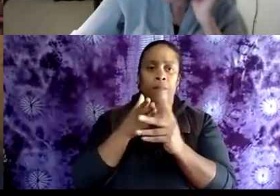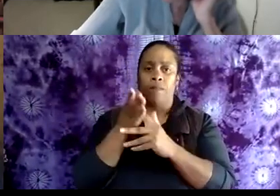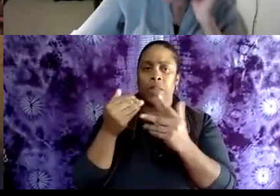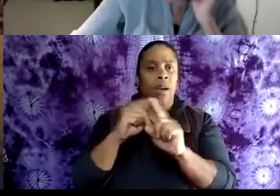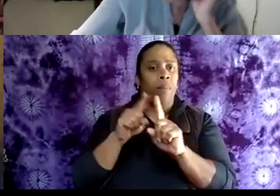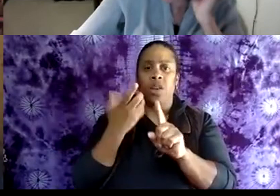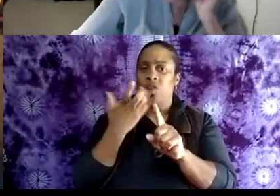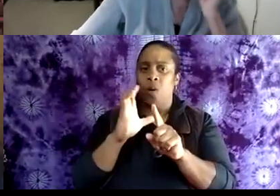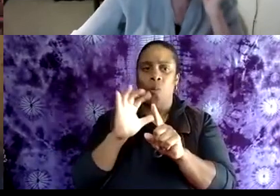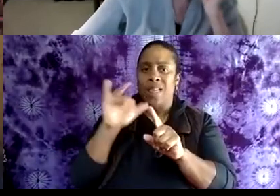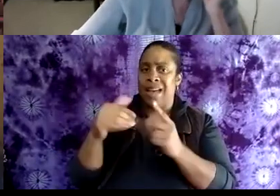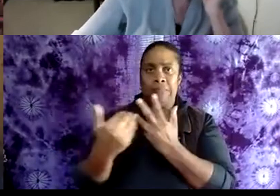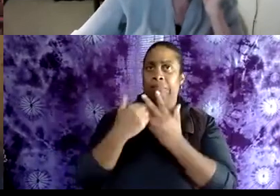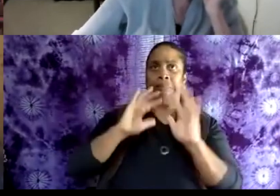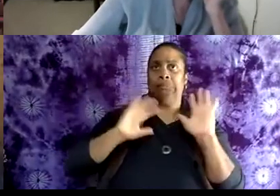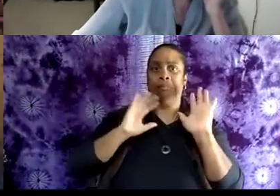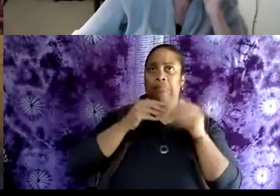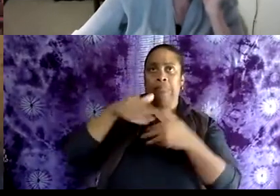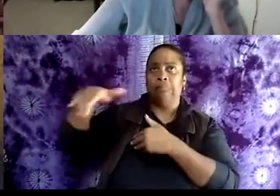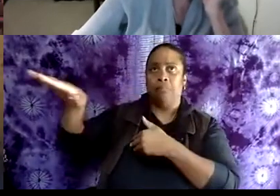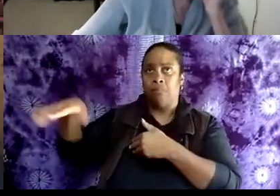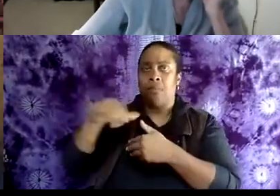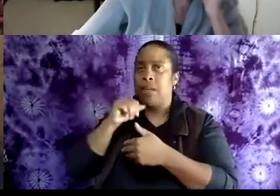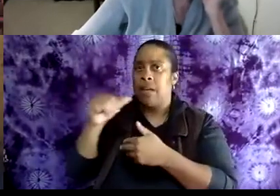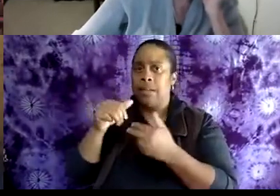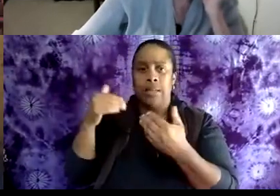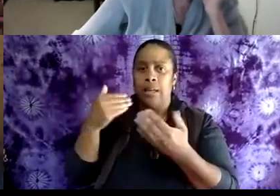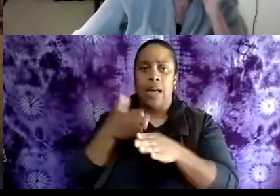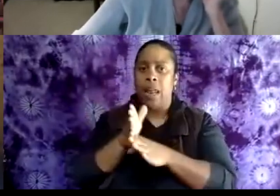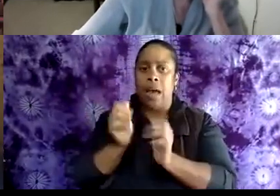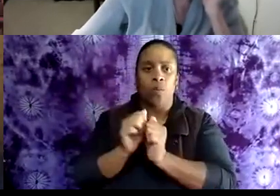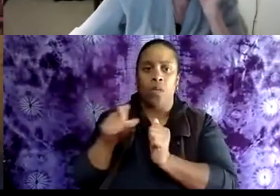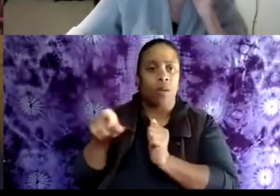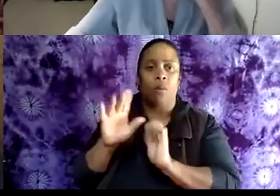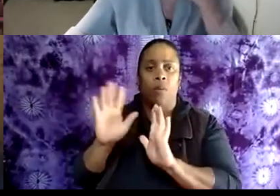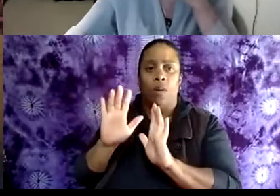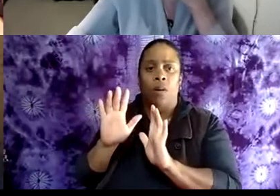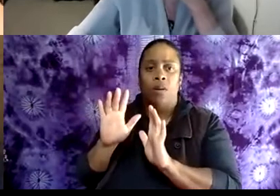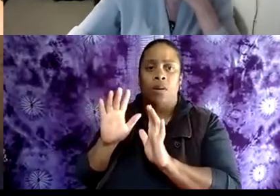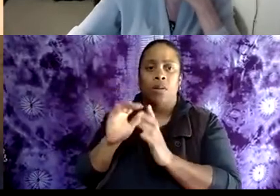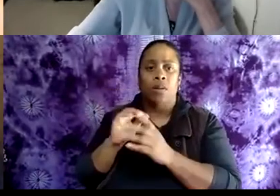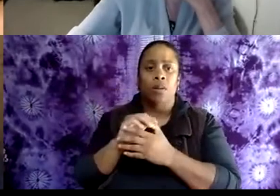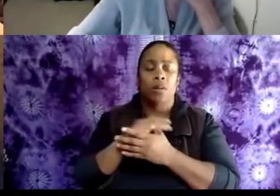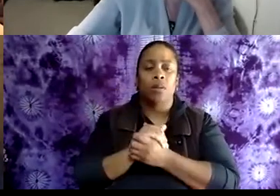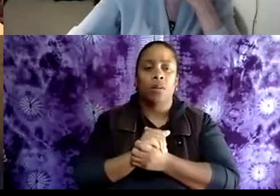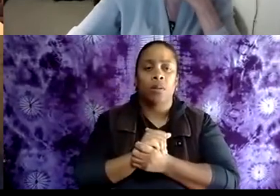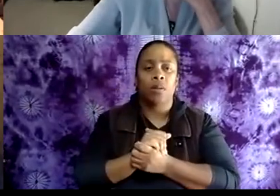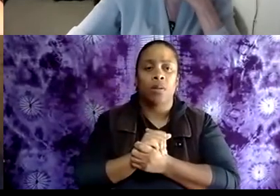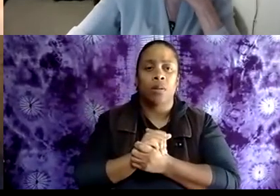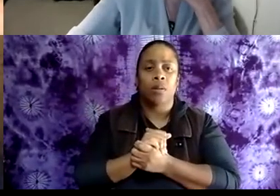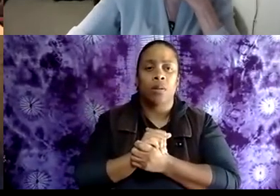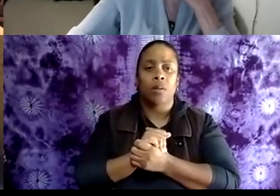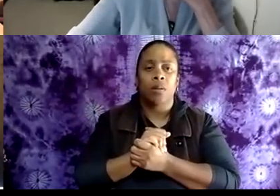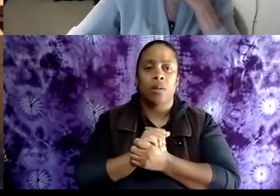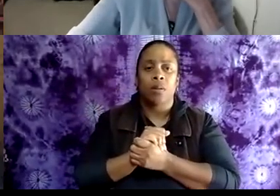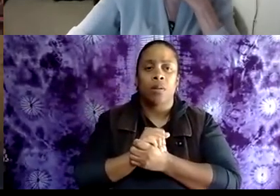want to have anything to do with, that doesn't align with who you are or what you want to experience. Because just because someone is